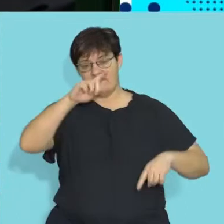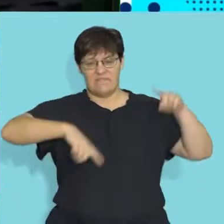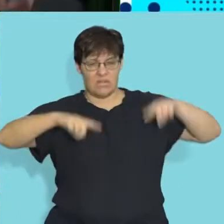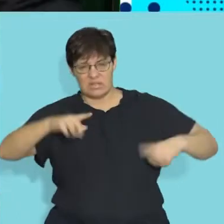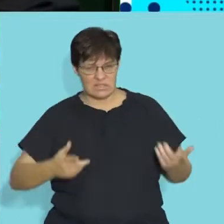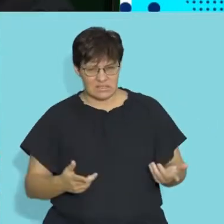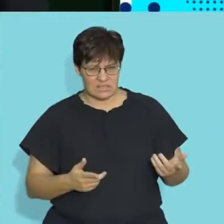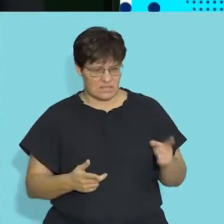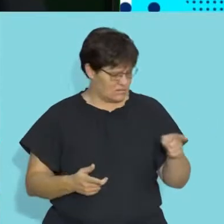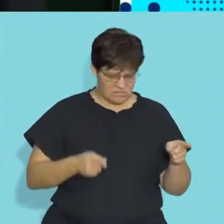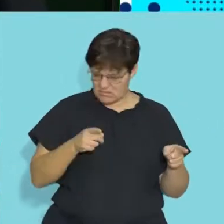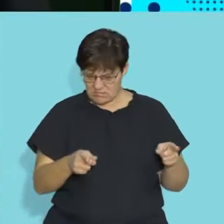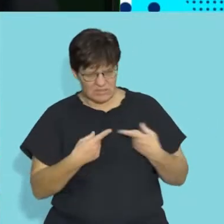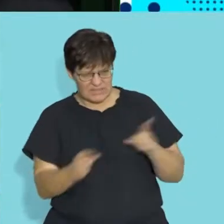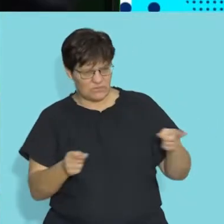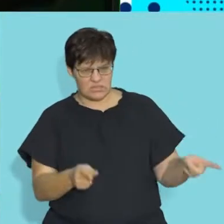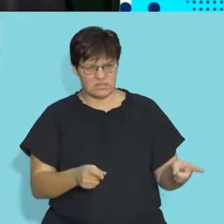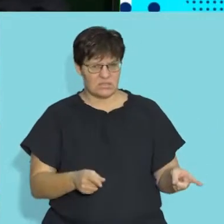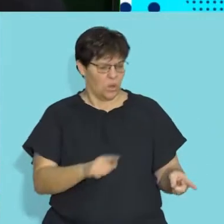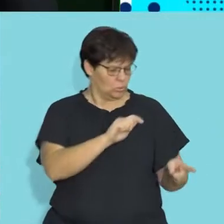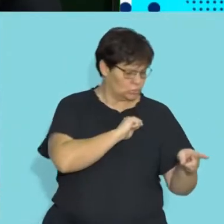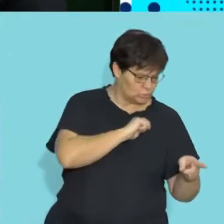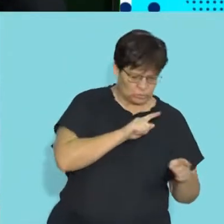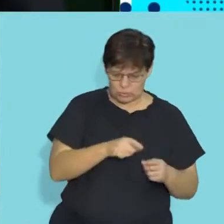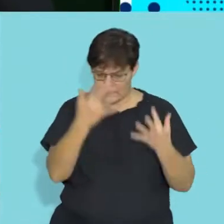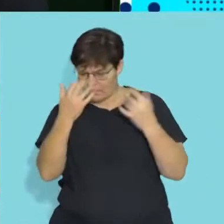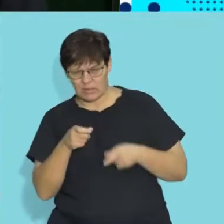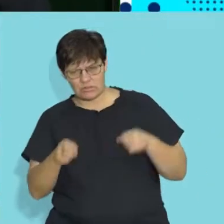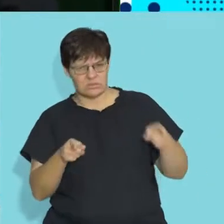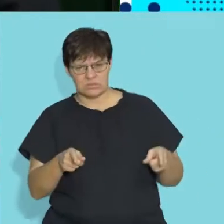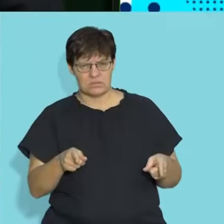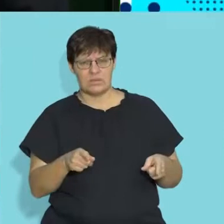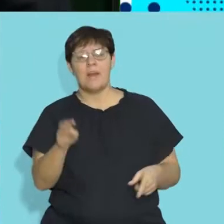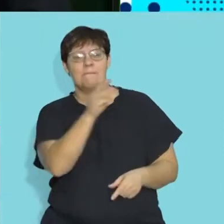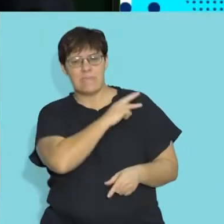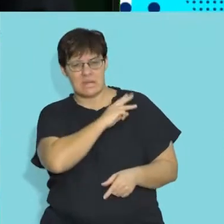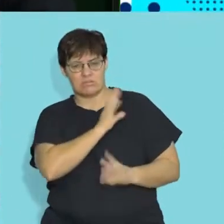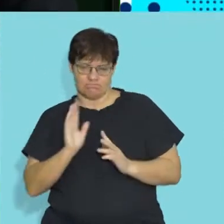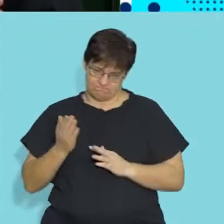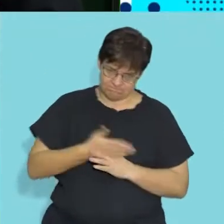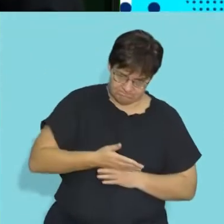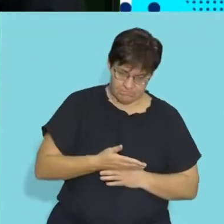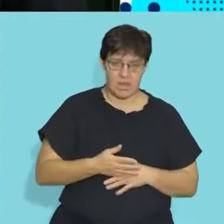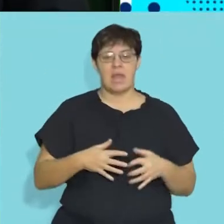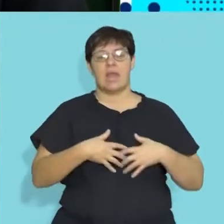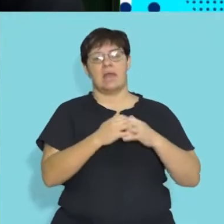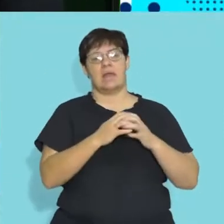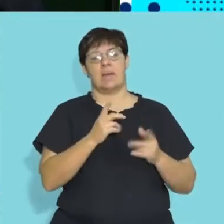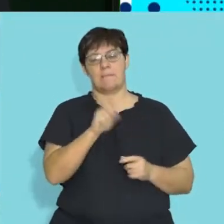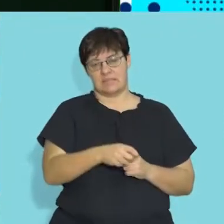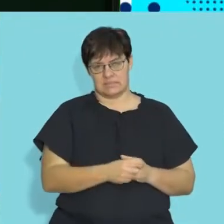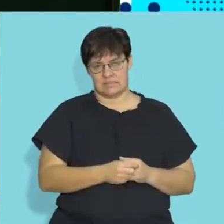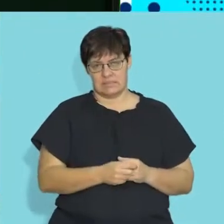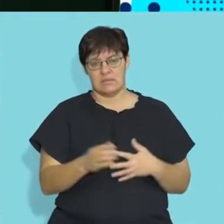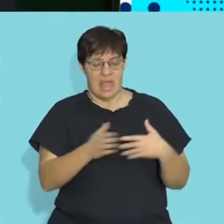variances, significant variances between your actual and your budgeted, management needs to step in. And when they